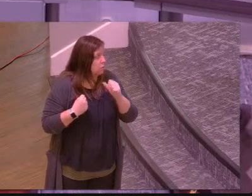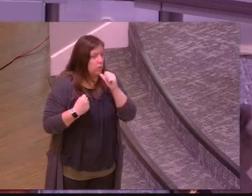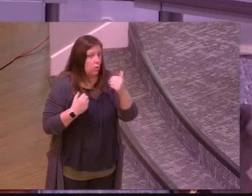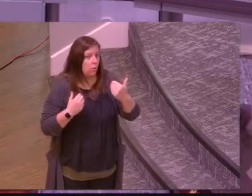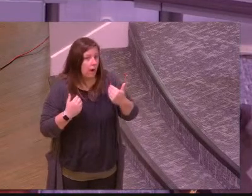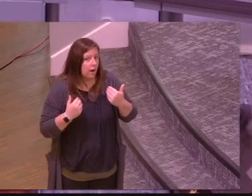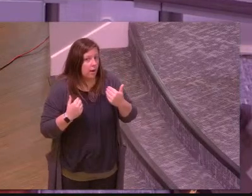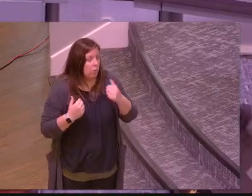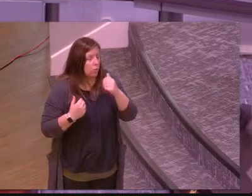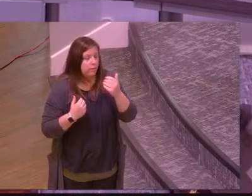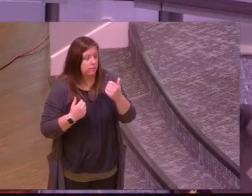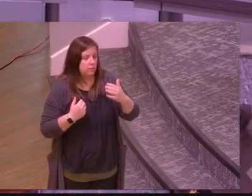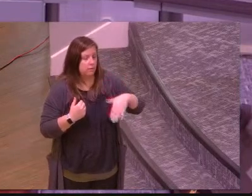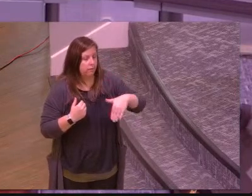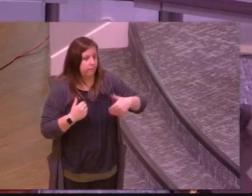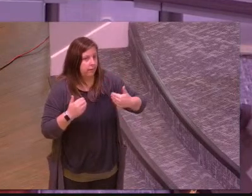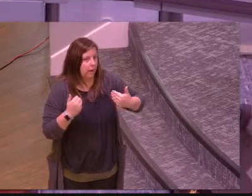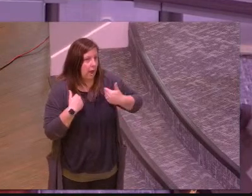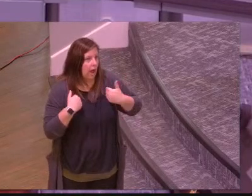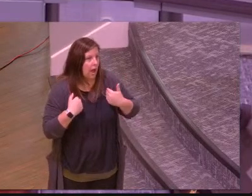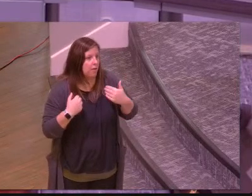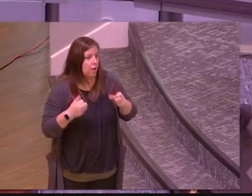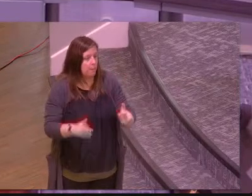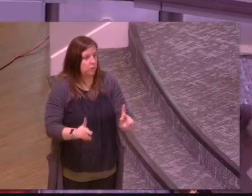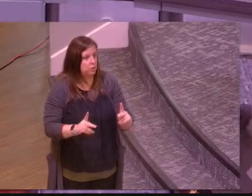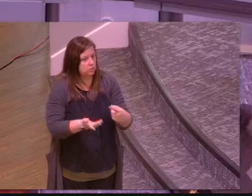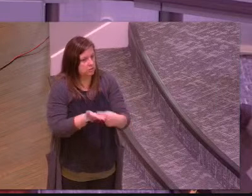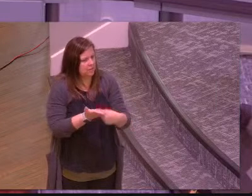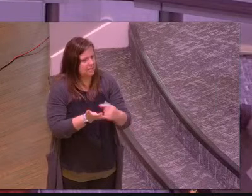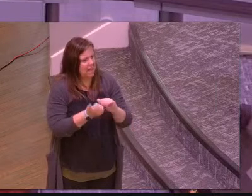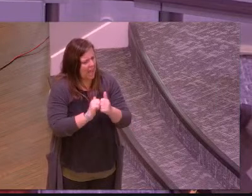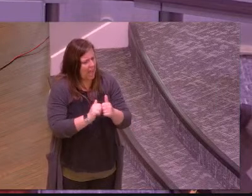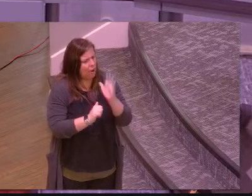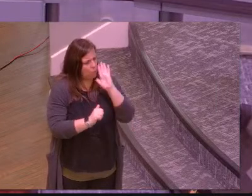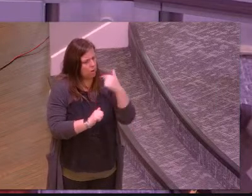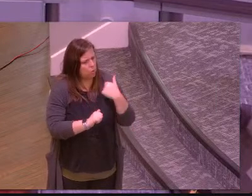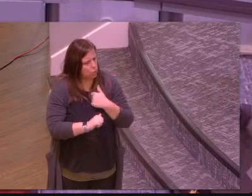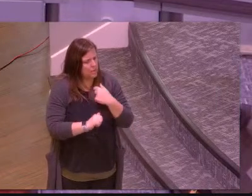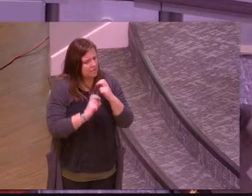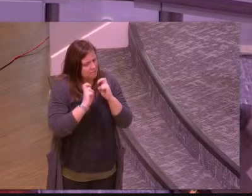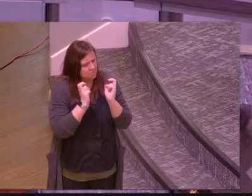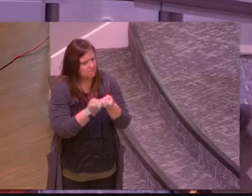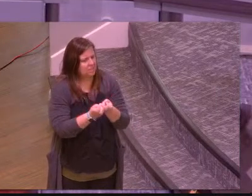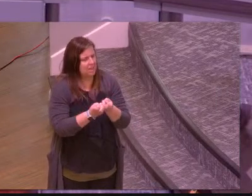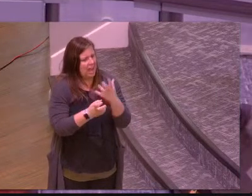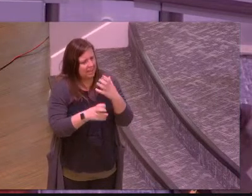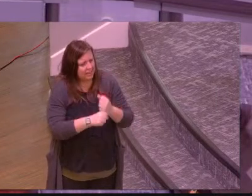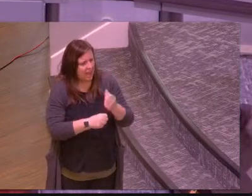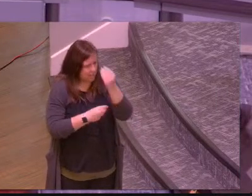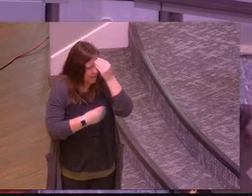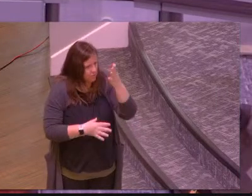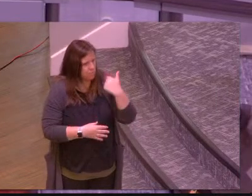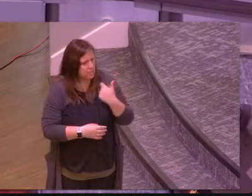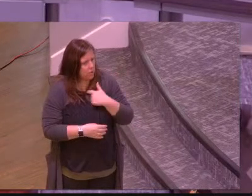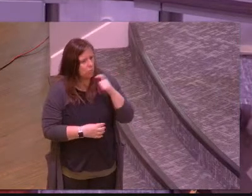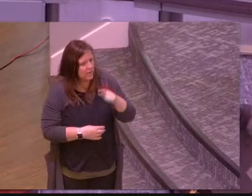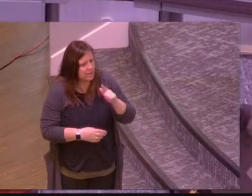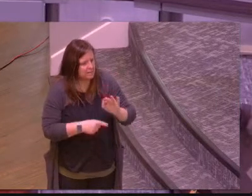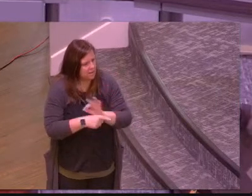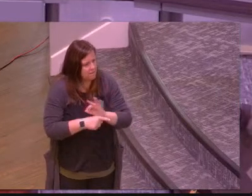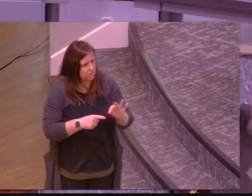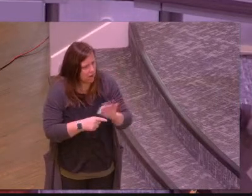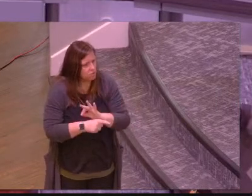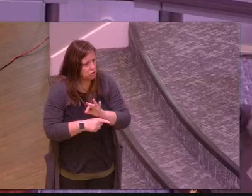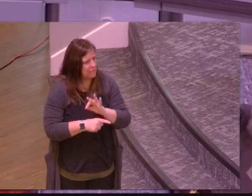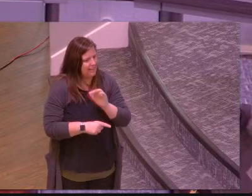understand how is it that we get the information that we need in order to function as a board. And again, because I was so accustomed